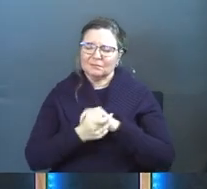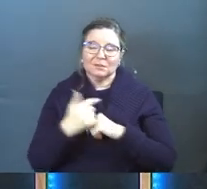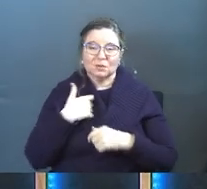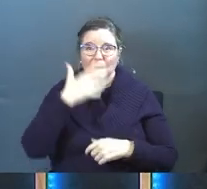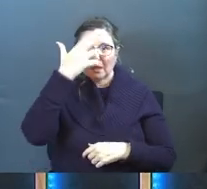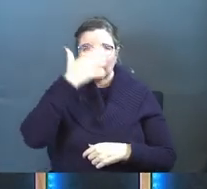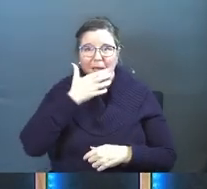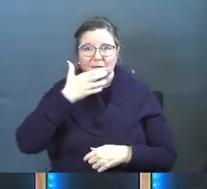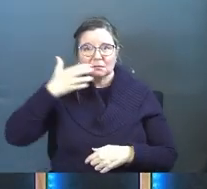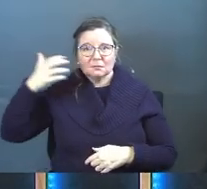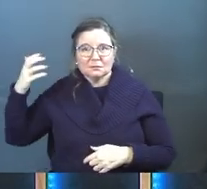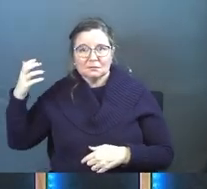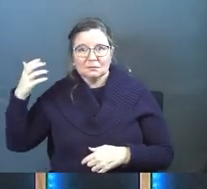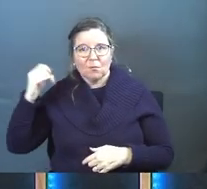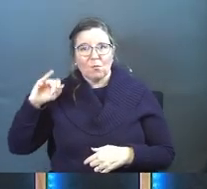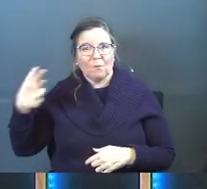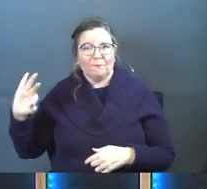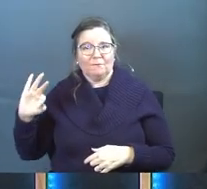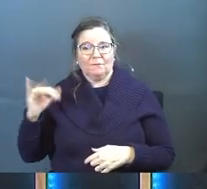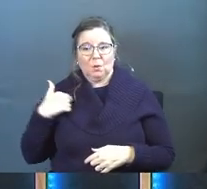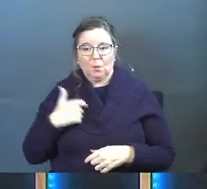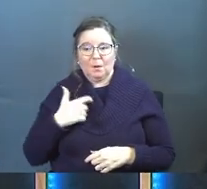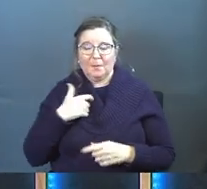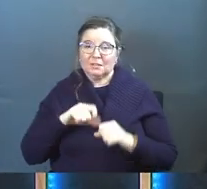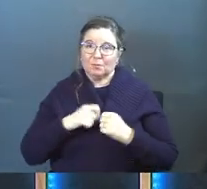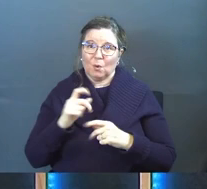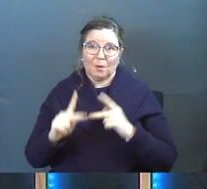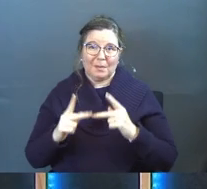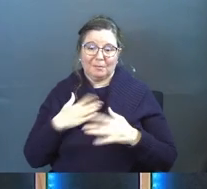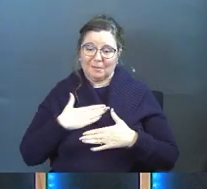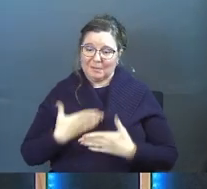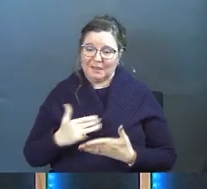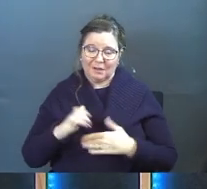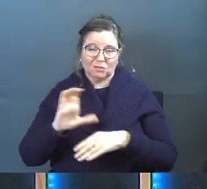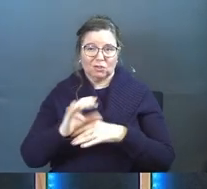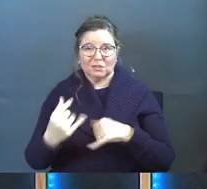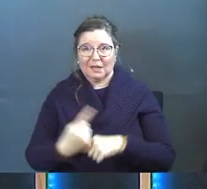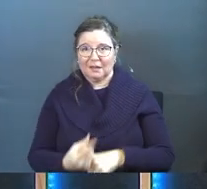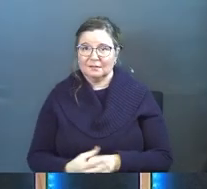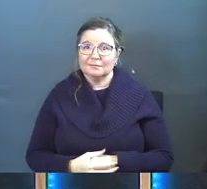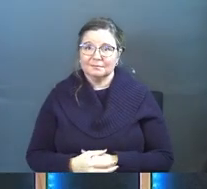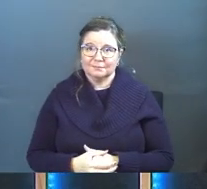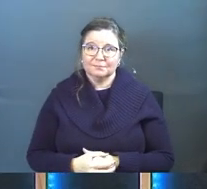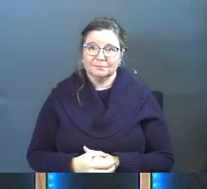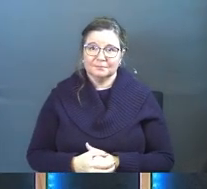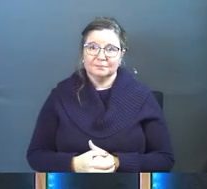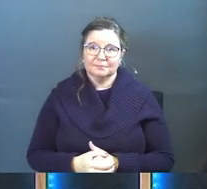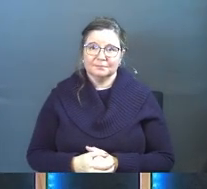take the masks off. We're a bunch of broken people in church today.